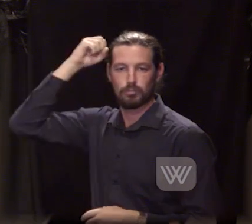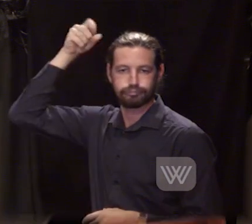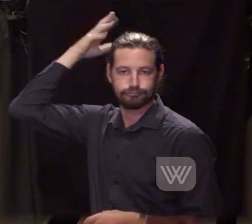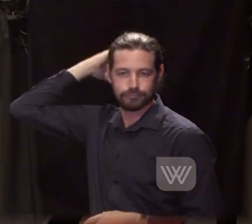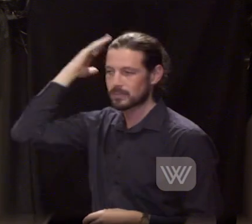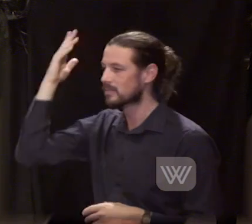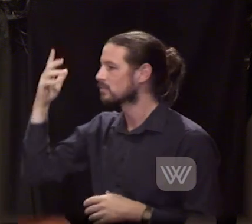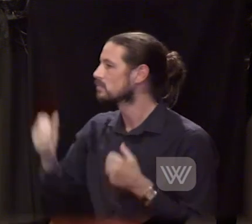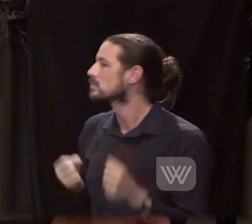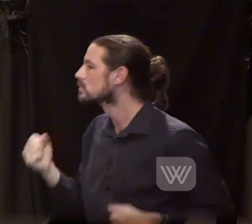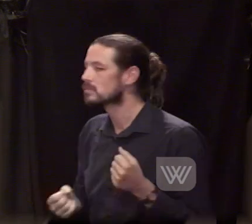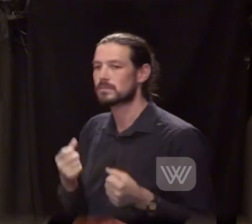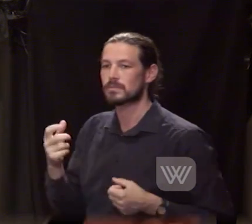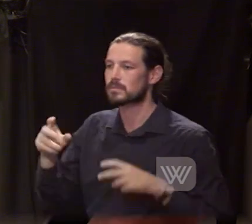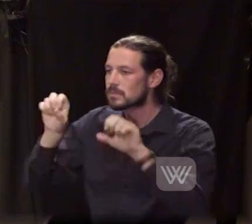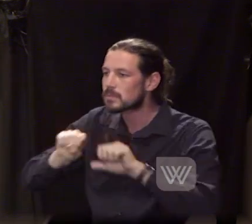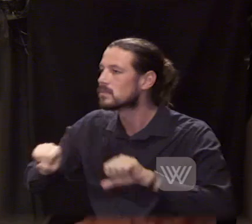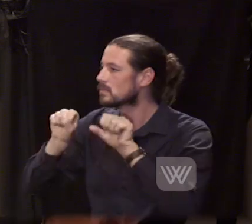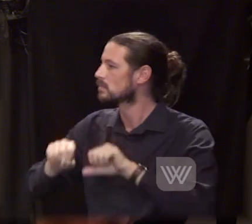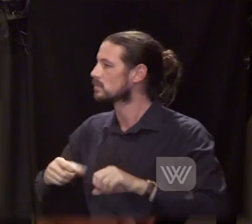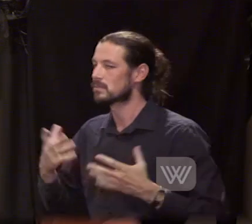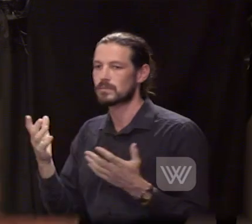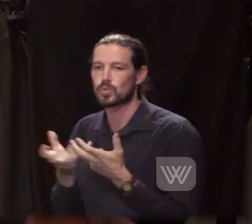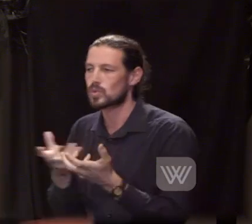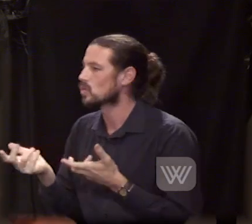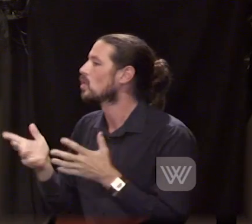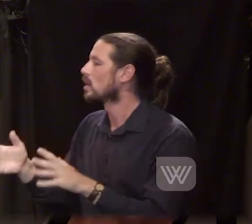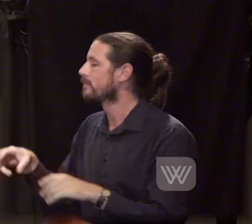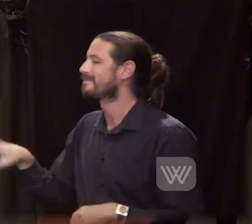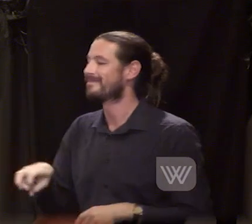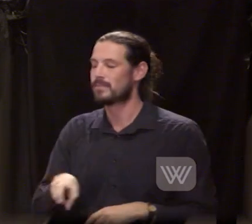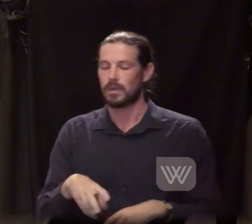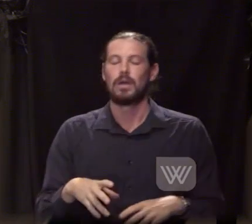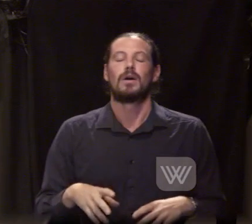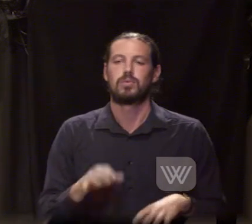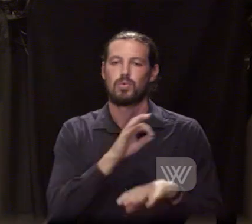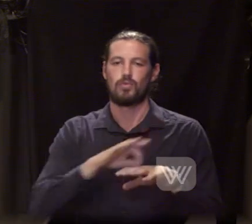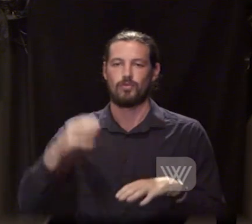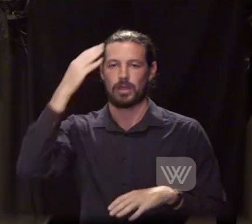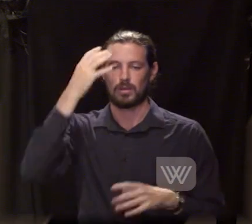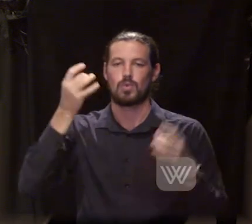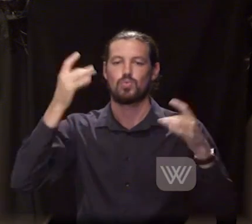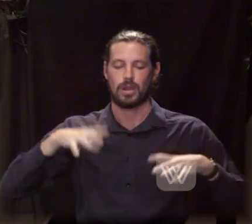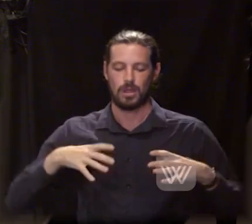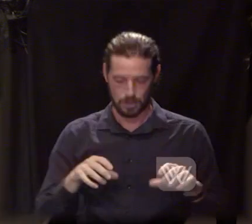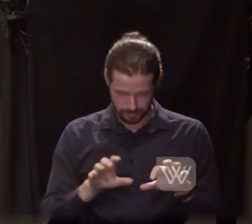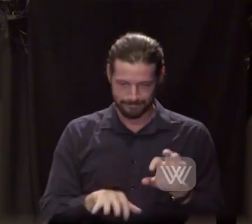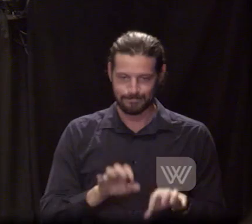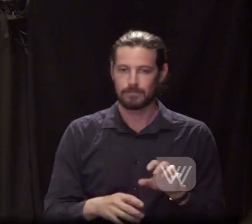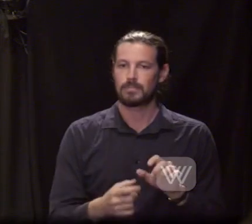could go for a run or you could go cook something and come back and be like, okay, now I have a fresh mind and I'll start working on more things.